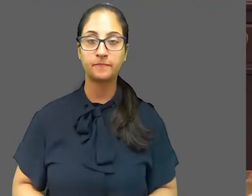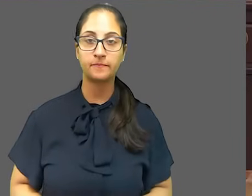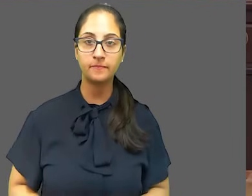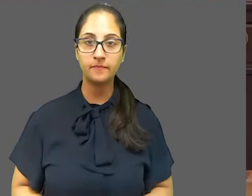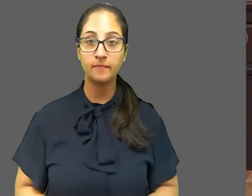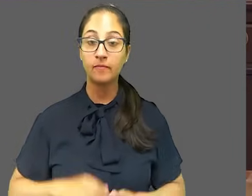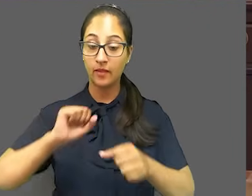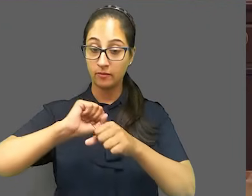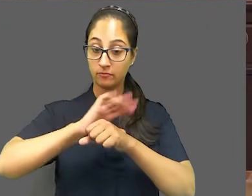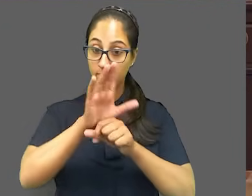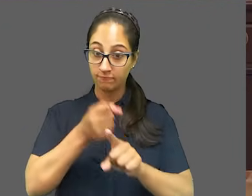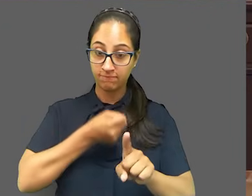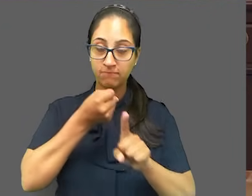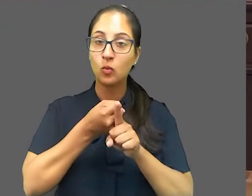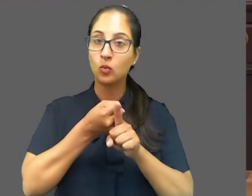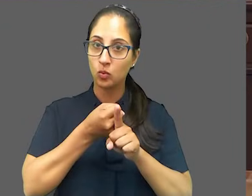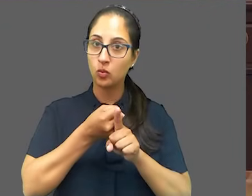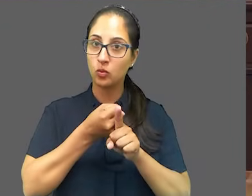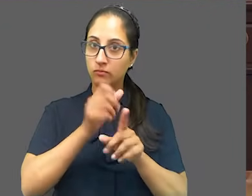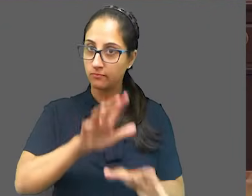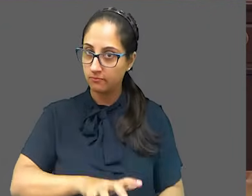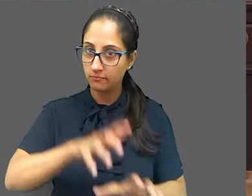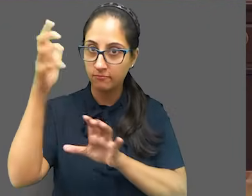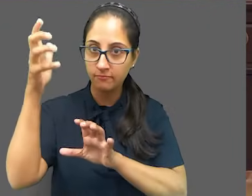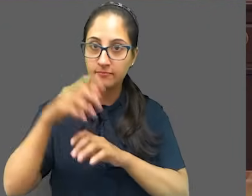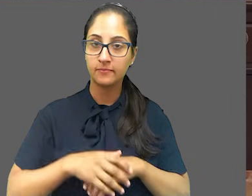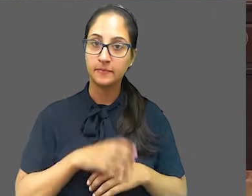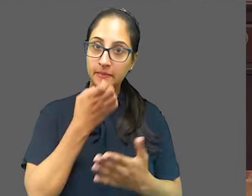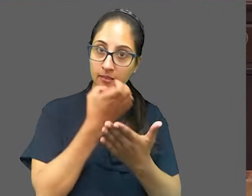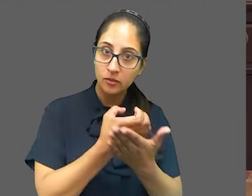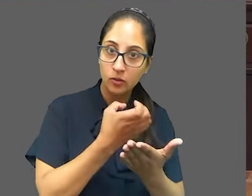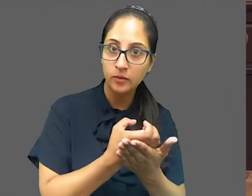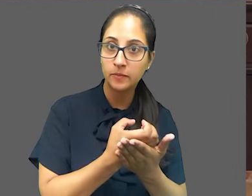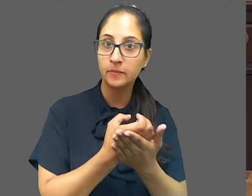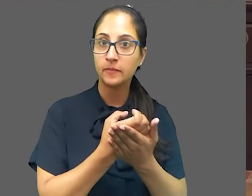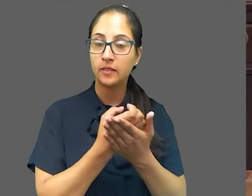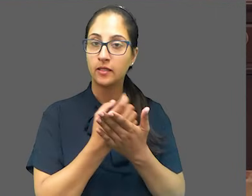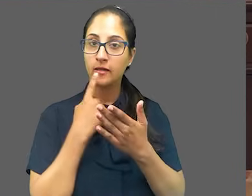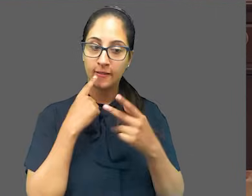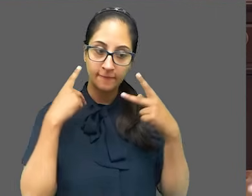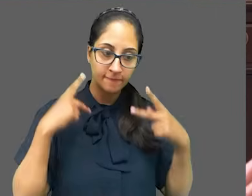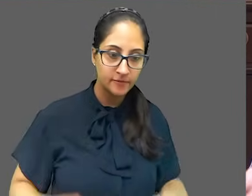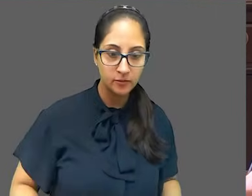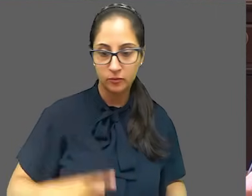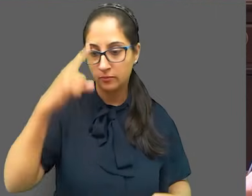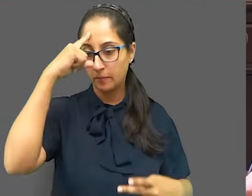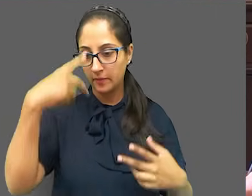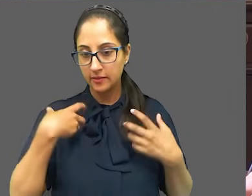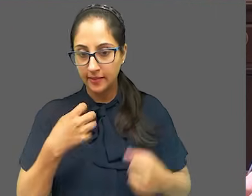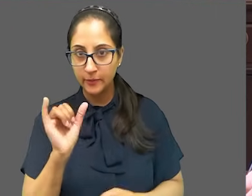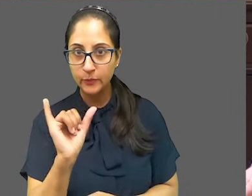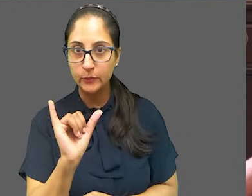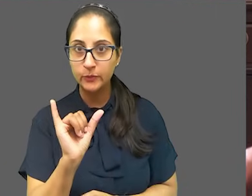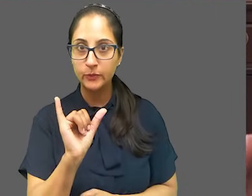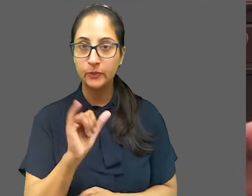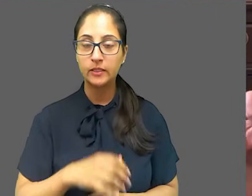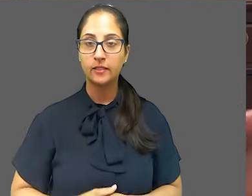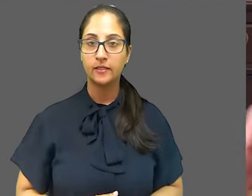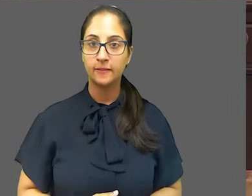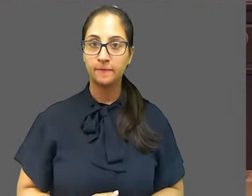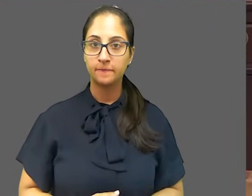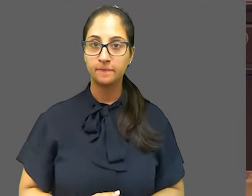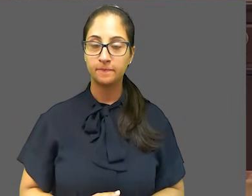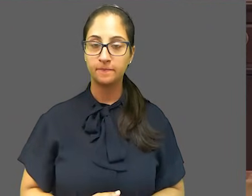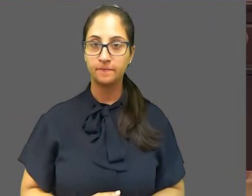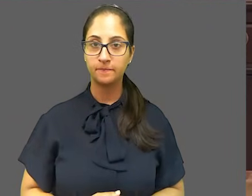us: economic issues, social isolation, physical and mental health concerns.